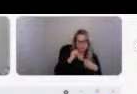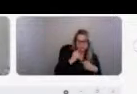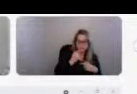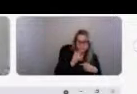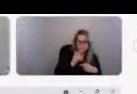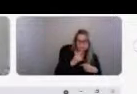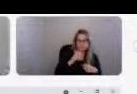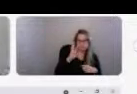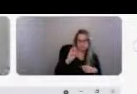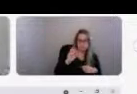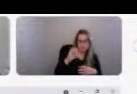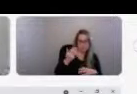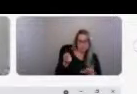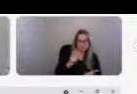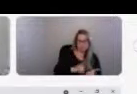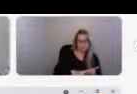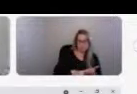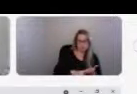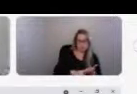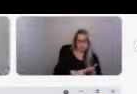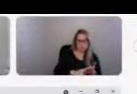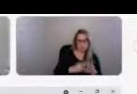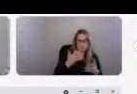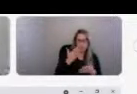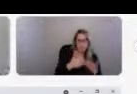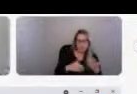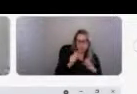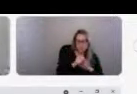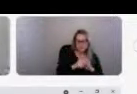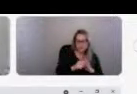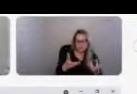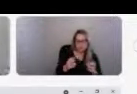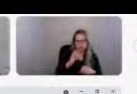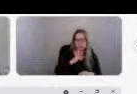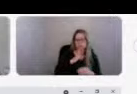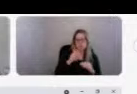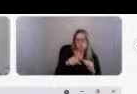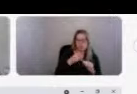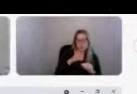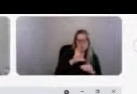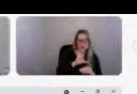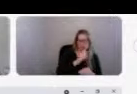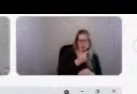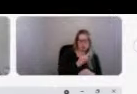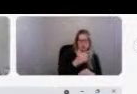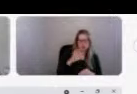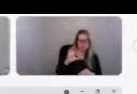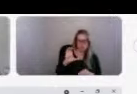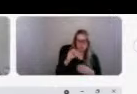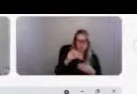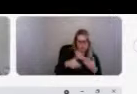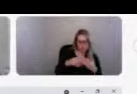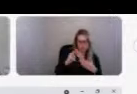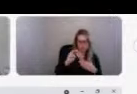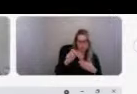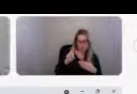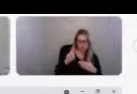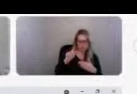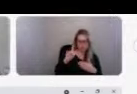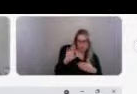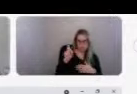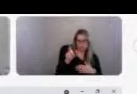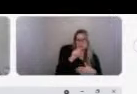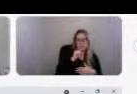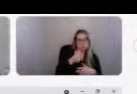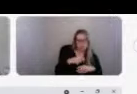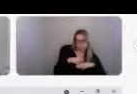into this event and asked me what part of the state i wanted to talk about i consider gold canyon at the end of metro phoenix but these maps don't reflect